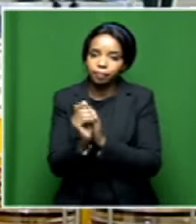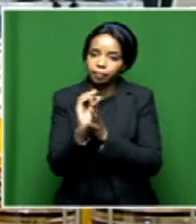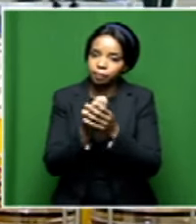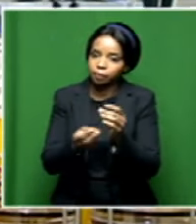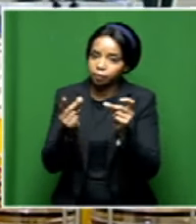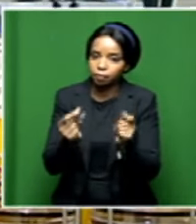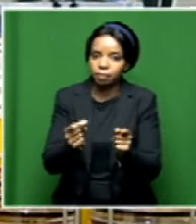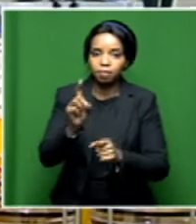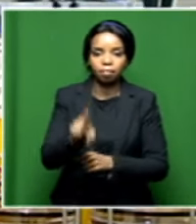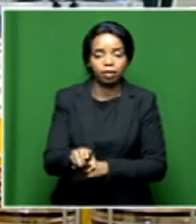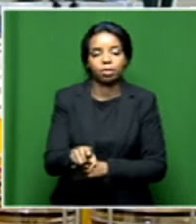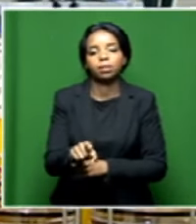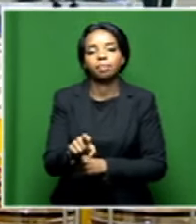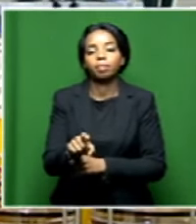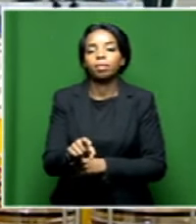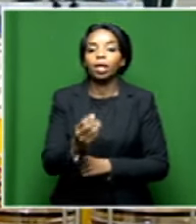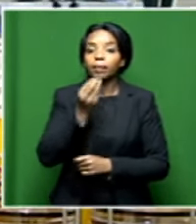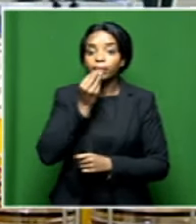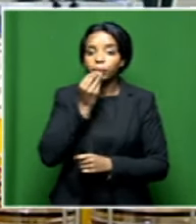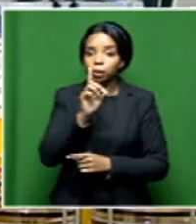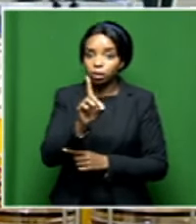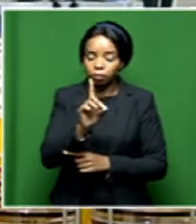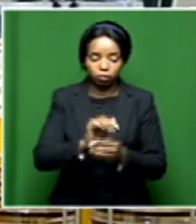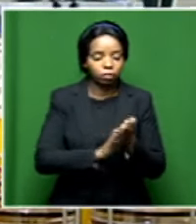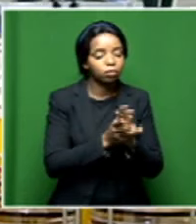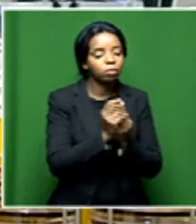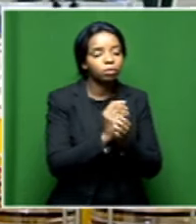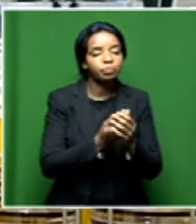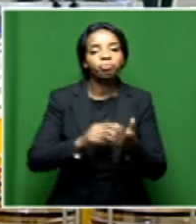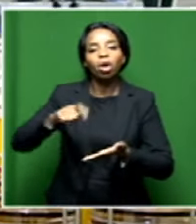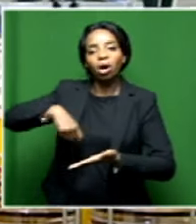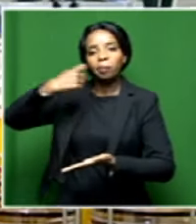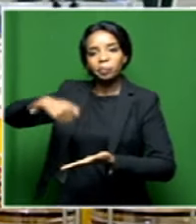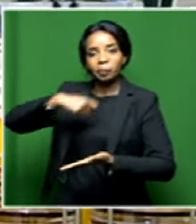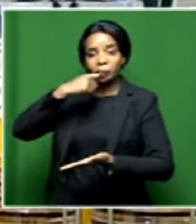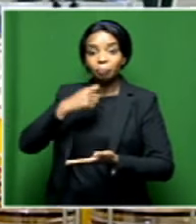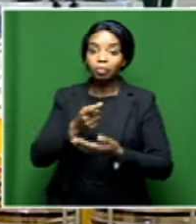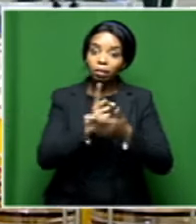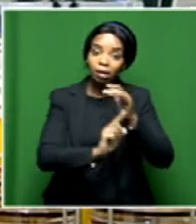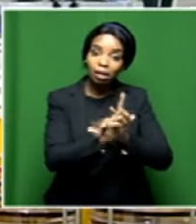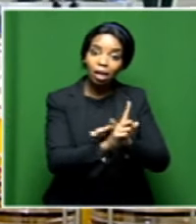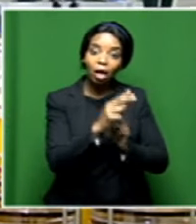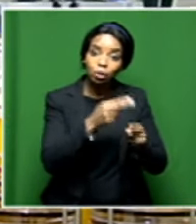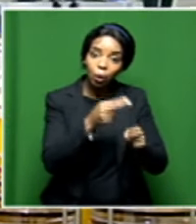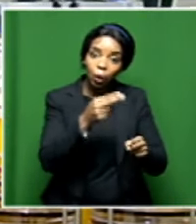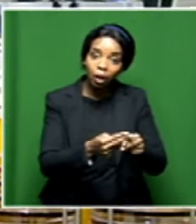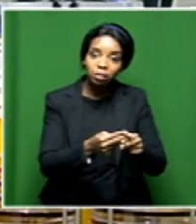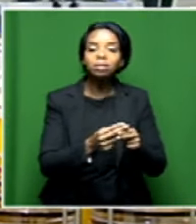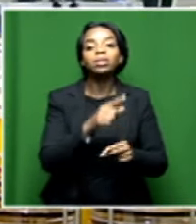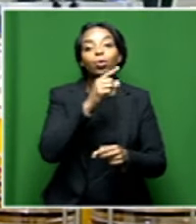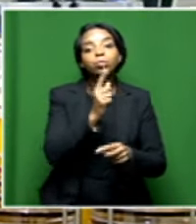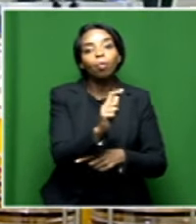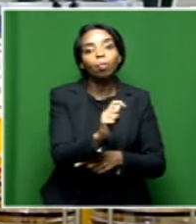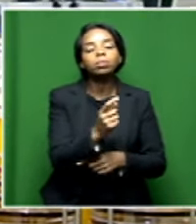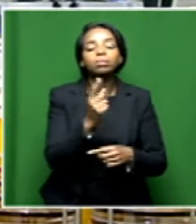afterwards. Before you eat, wash your hands. After you've been to the toilet, wash your hands.